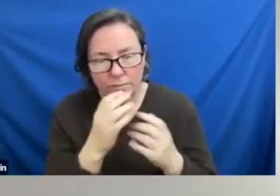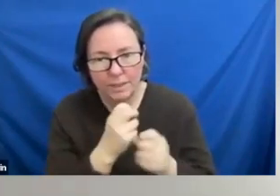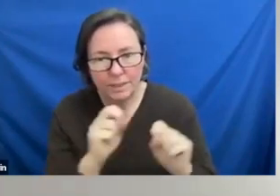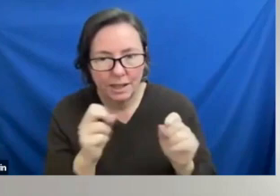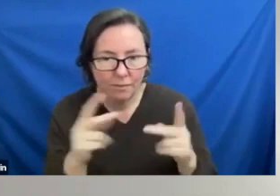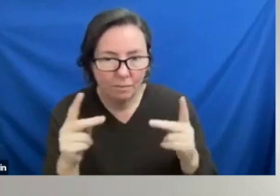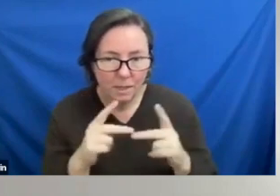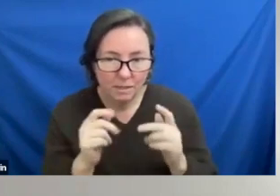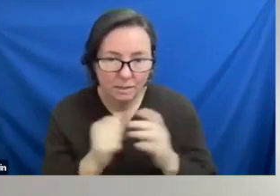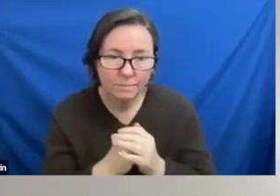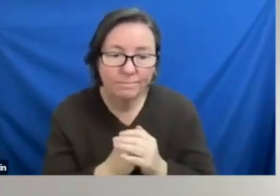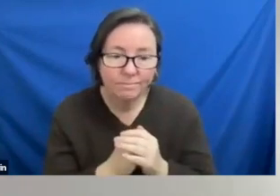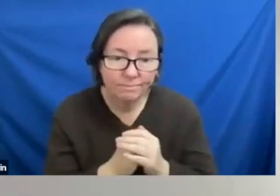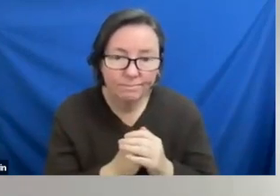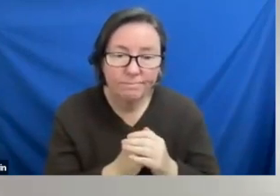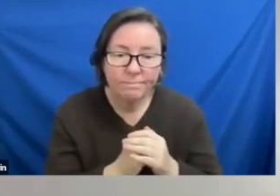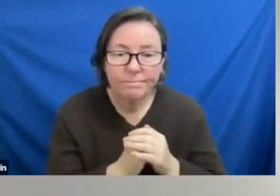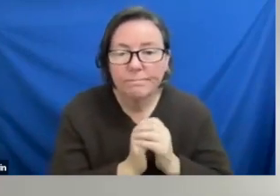place.